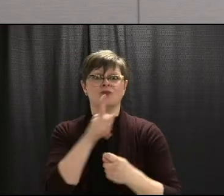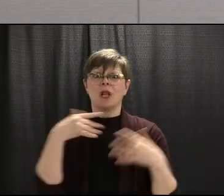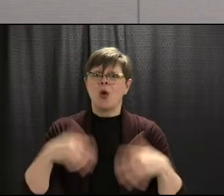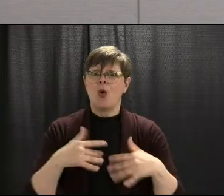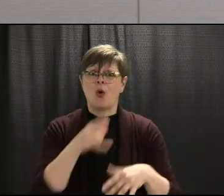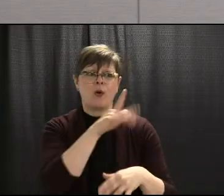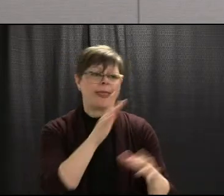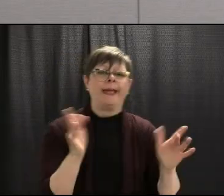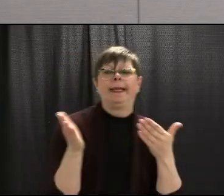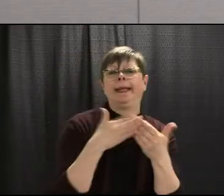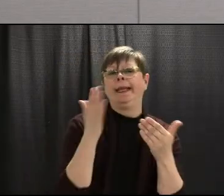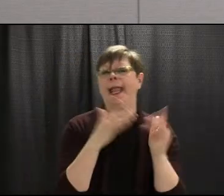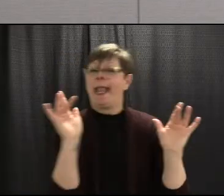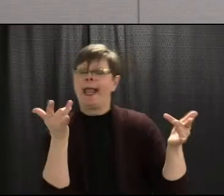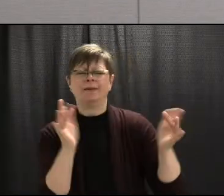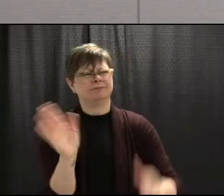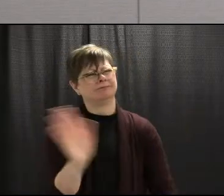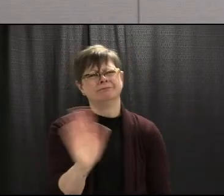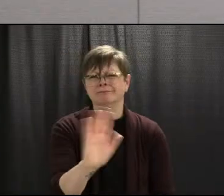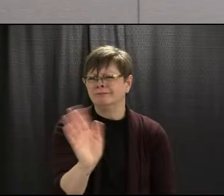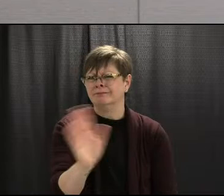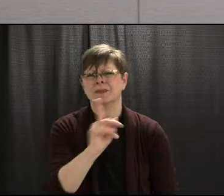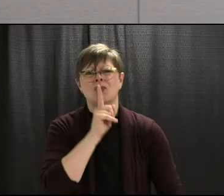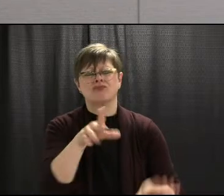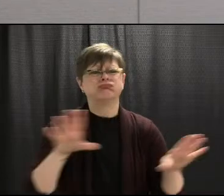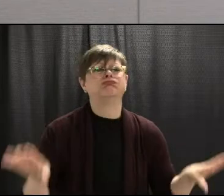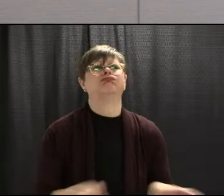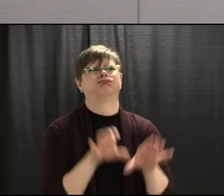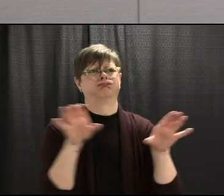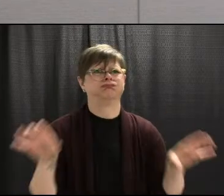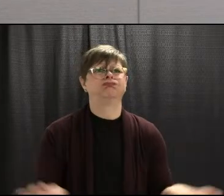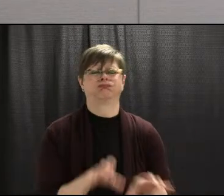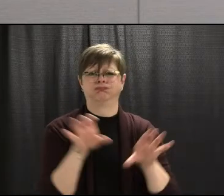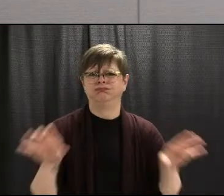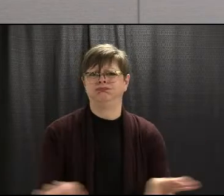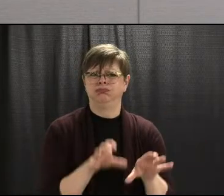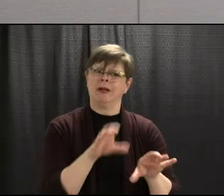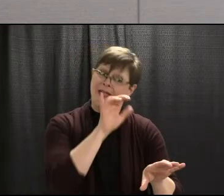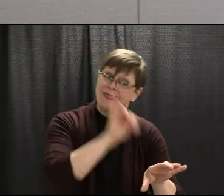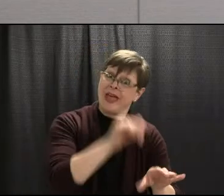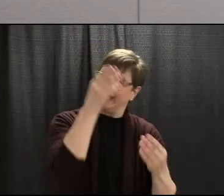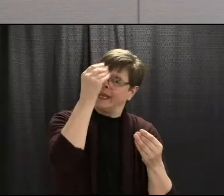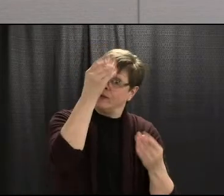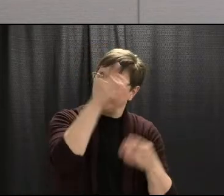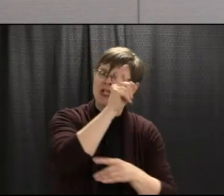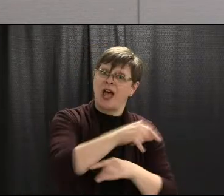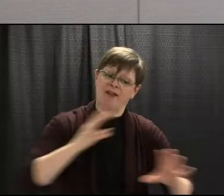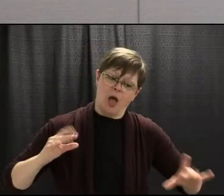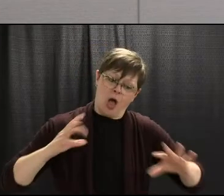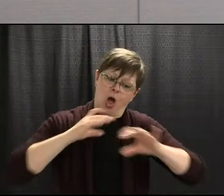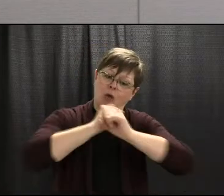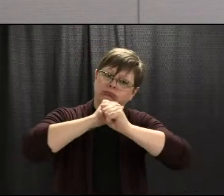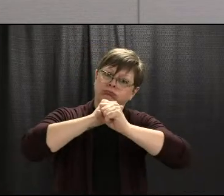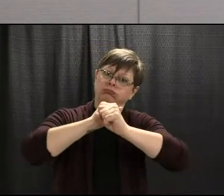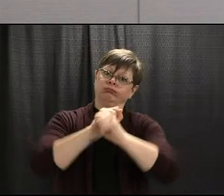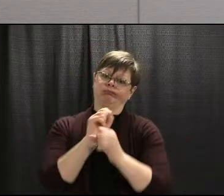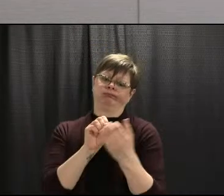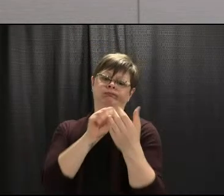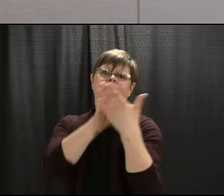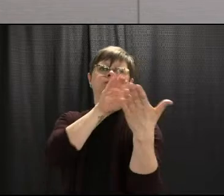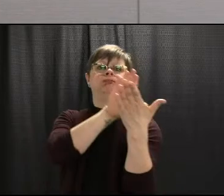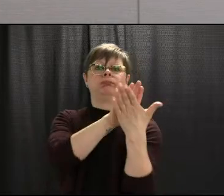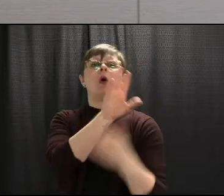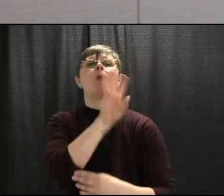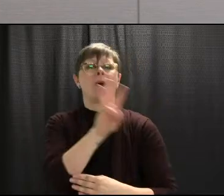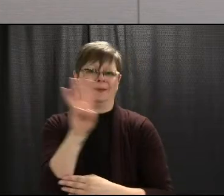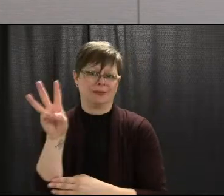in a short period of time and a lot of moving parts. We want to make sure all that information is encapsulated in one spot that people can go and look at